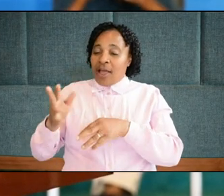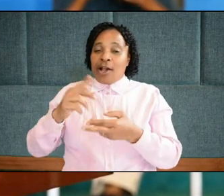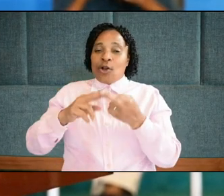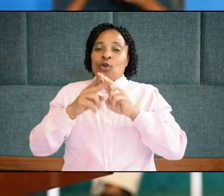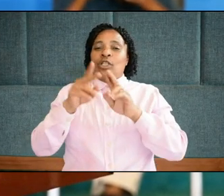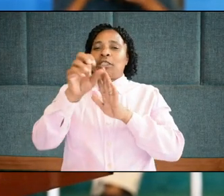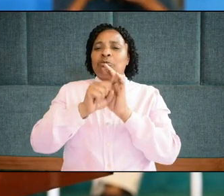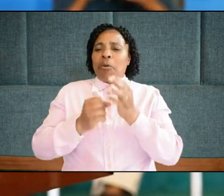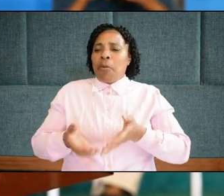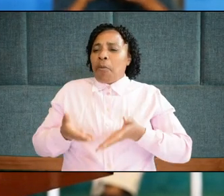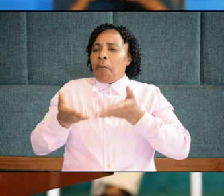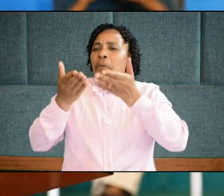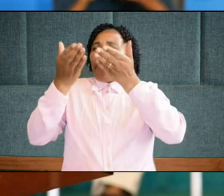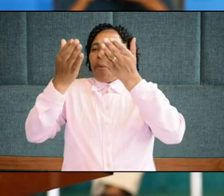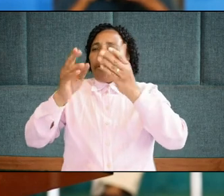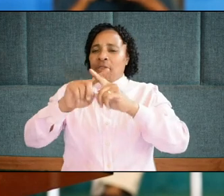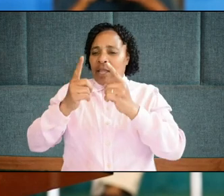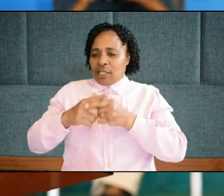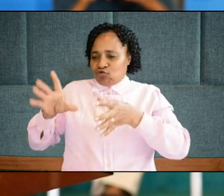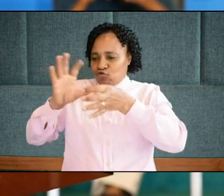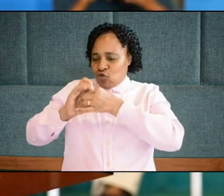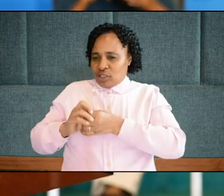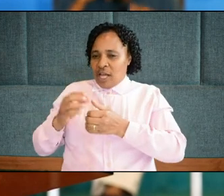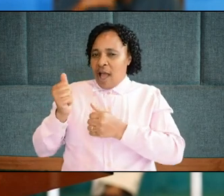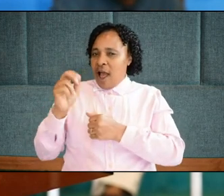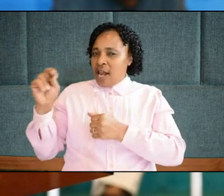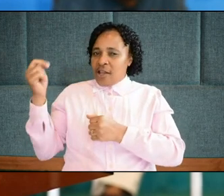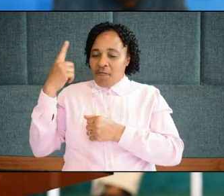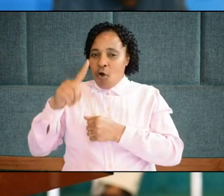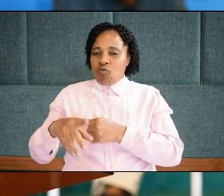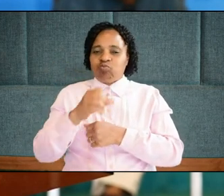to the point where Alexa used to join Anna for dinner.